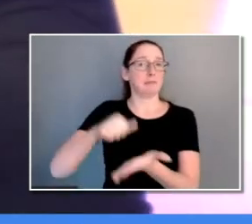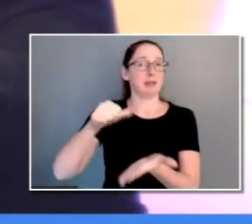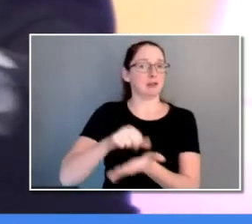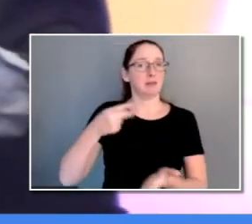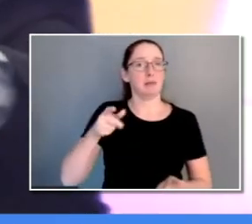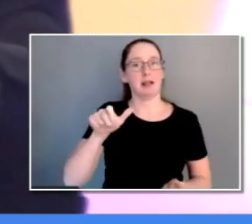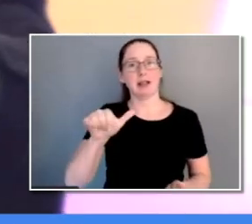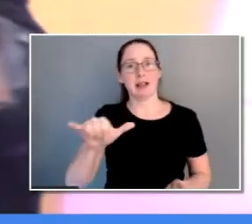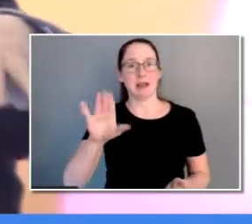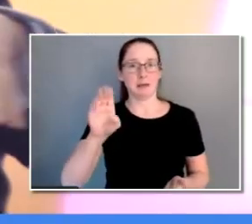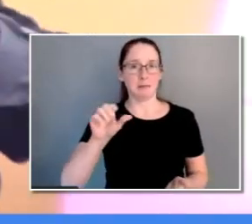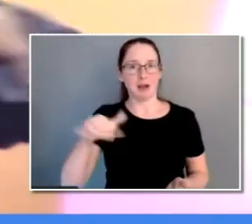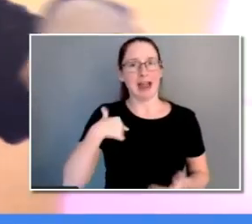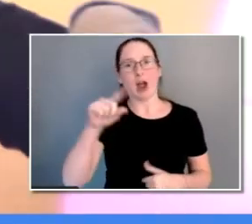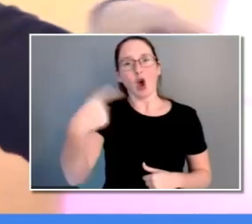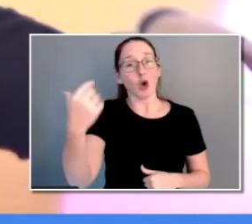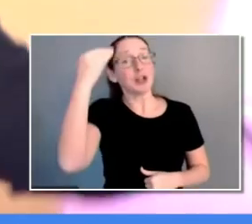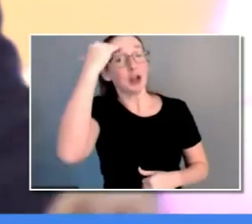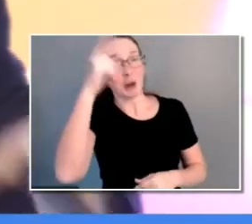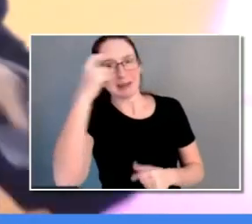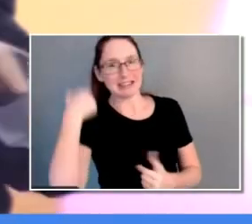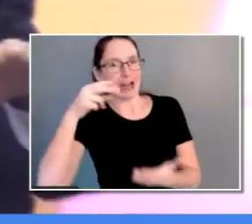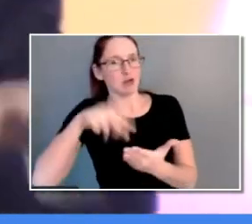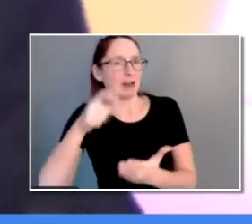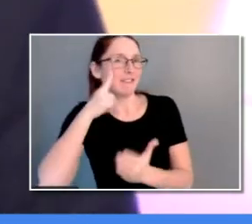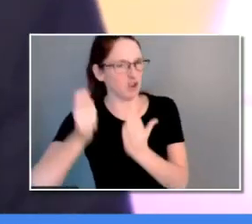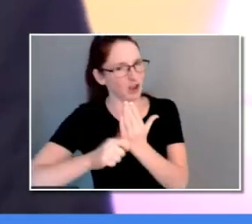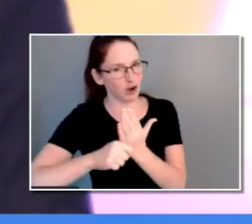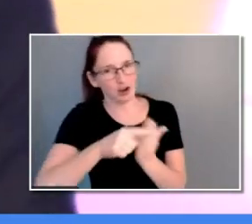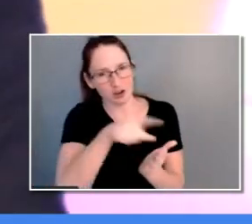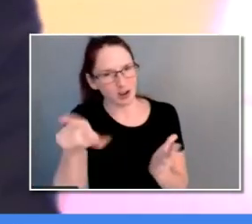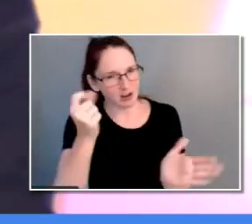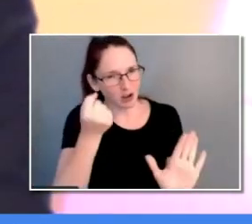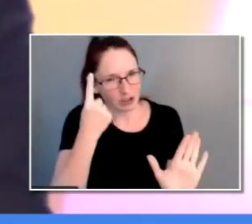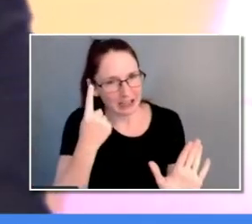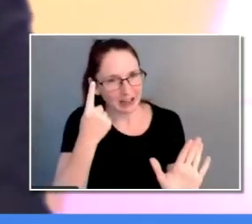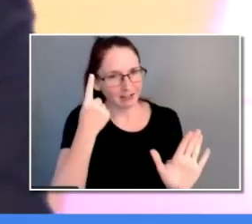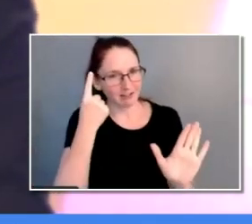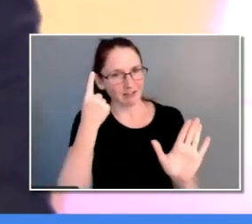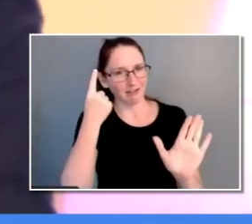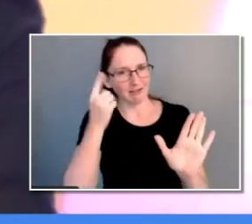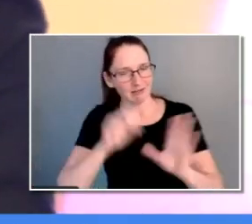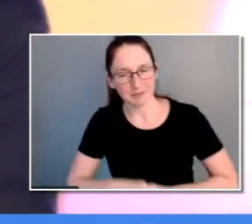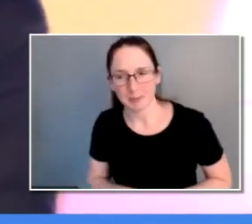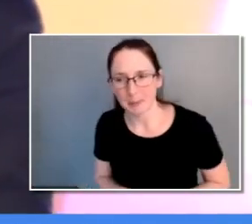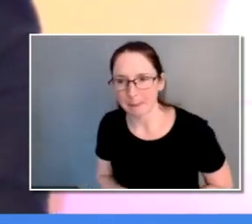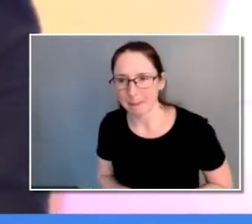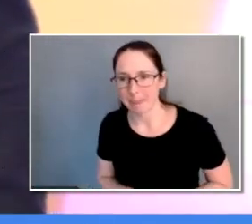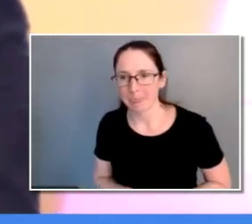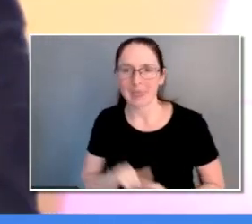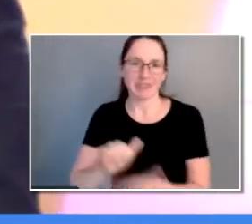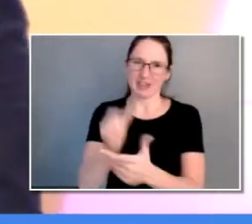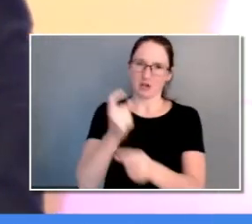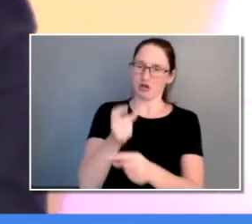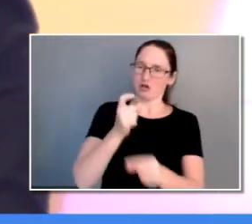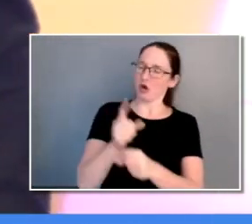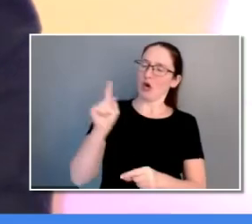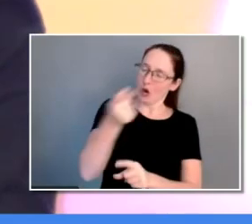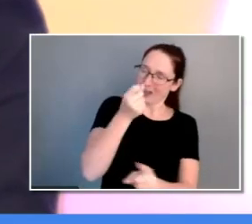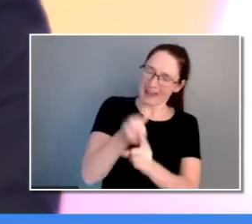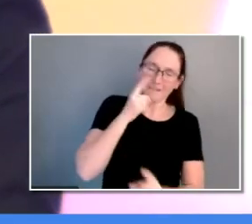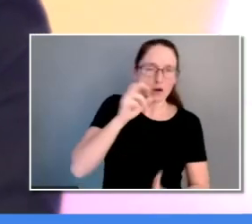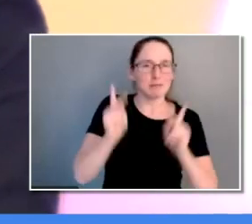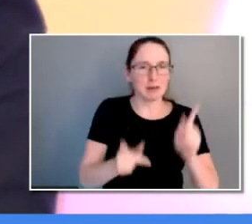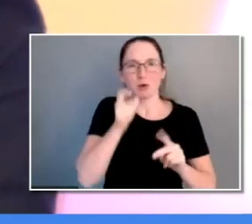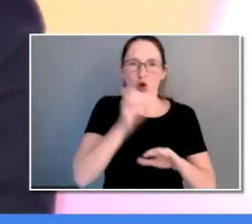and I only know about that because I read it for the articles. Y'all understand? That is a joke that will only hit for people who are